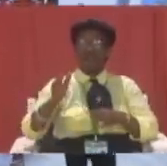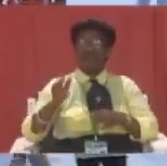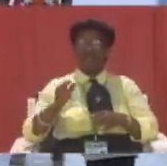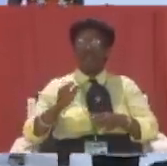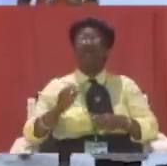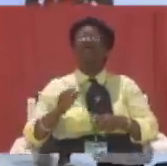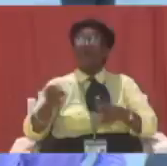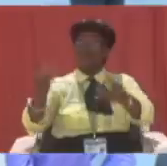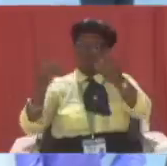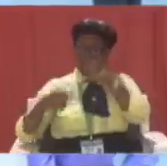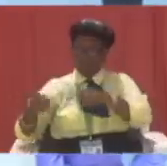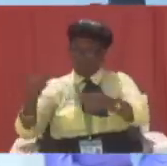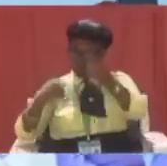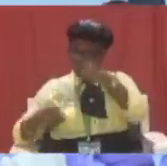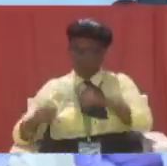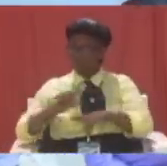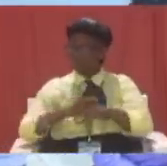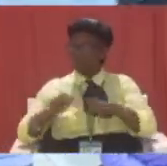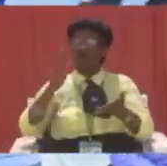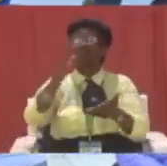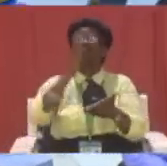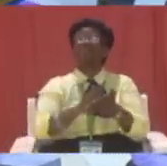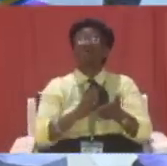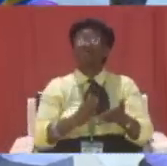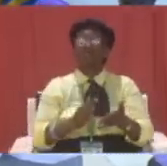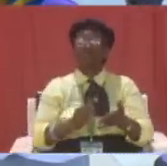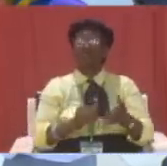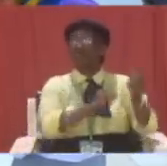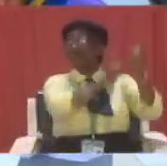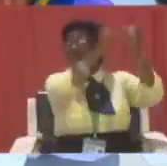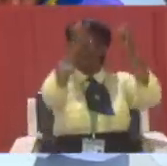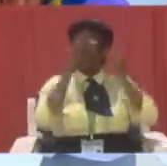The Almighty God will honor your decision today.